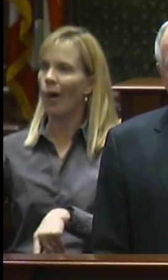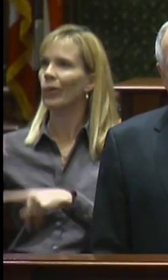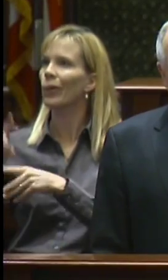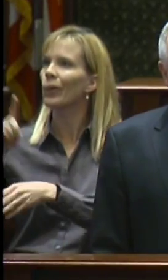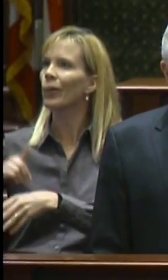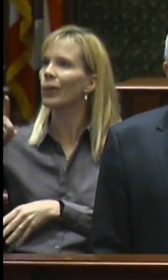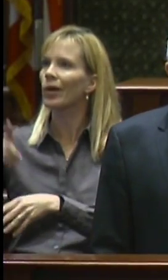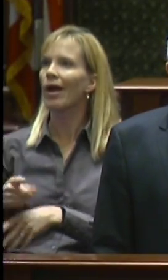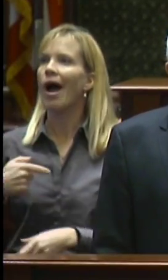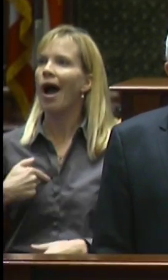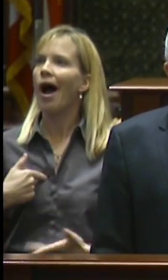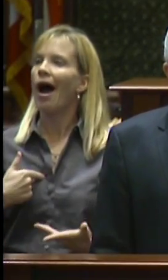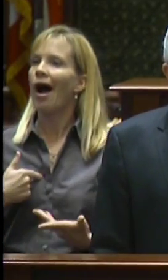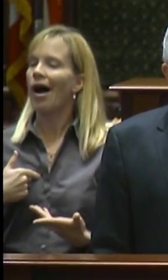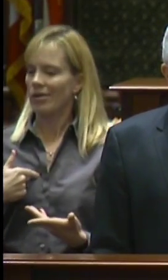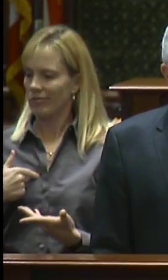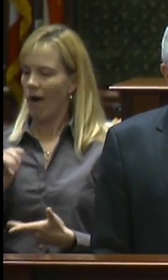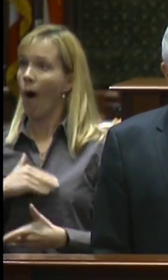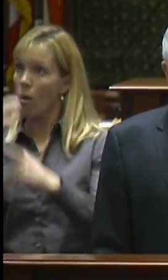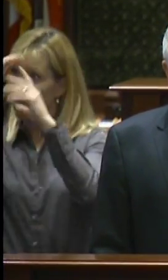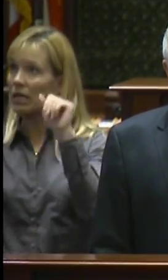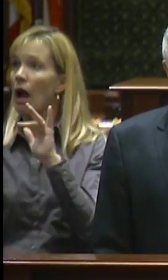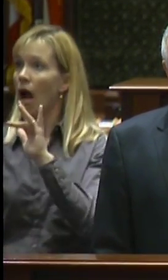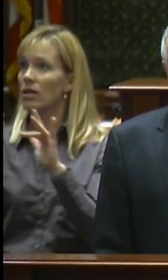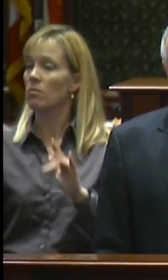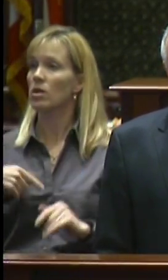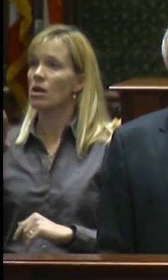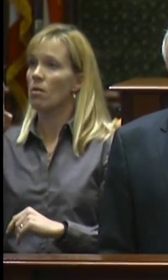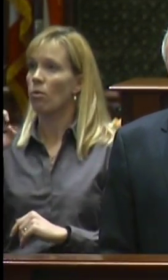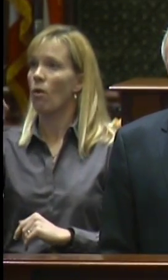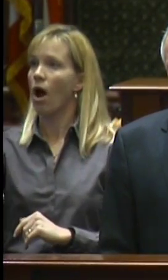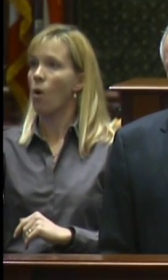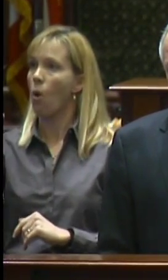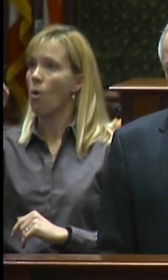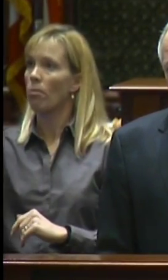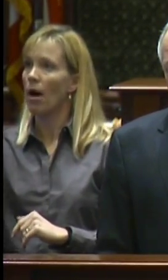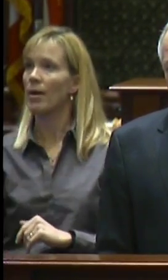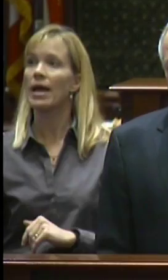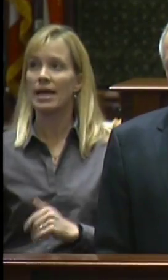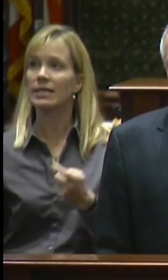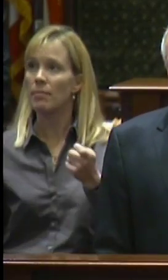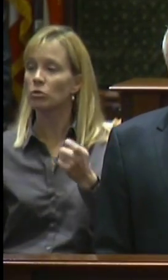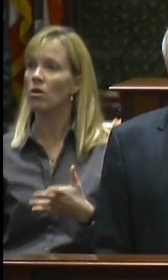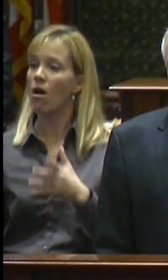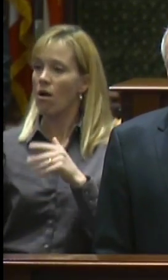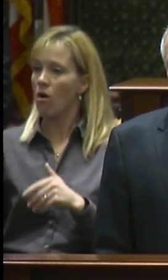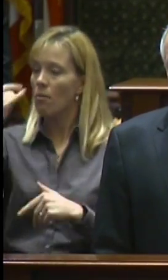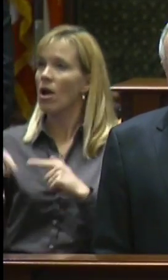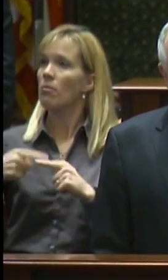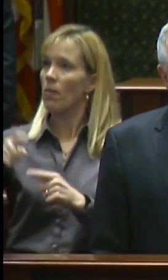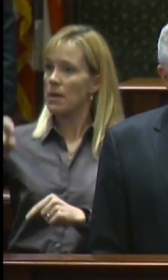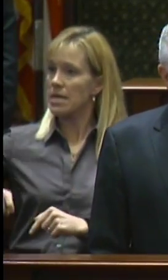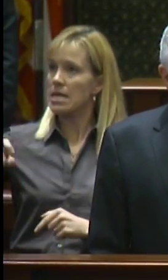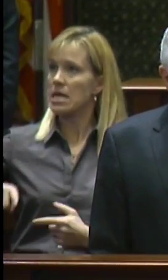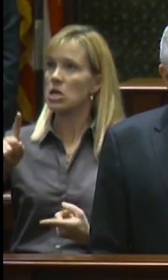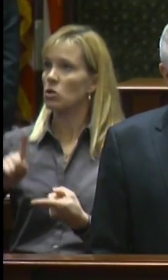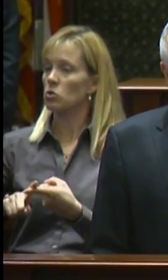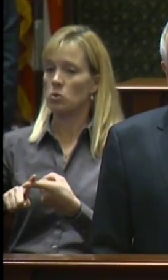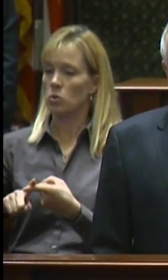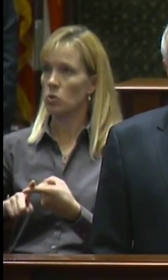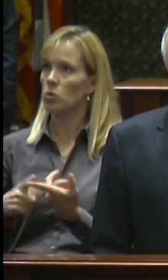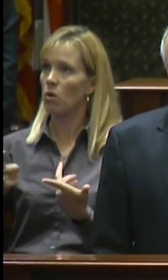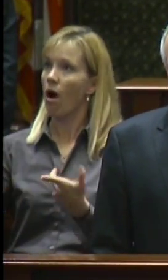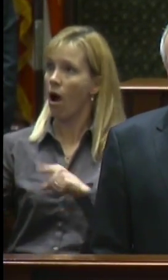duty. And I was contacted by our president, Barack Obama, and his administration about the need to come